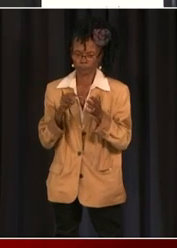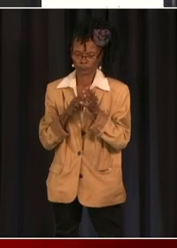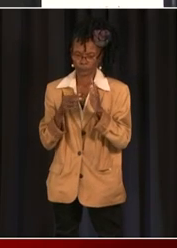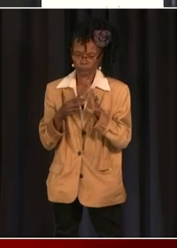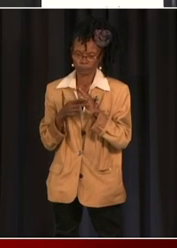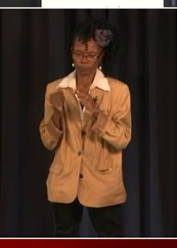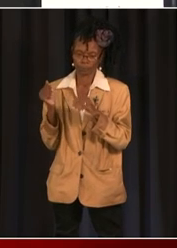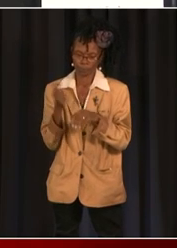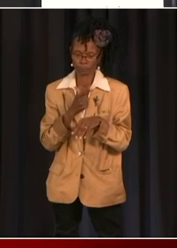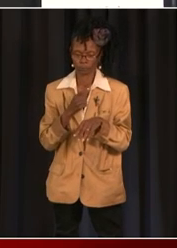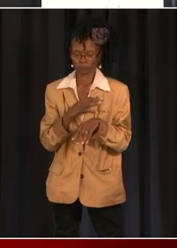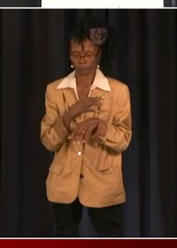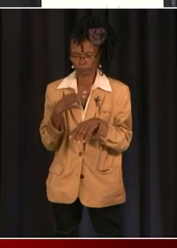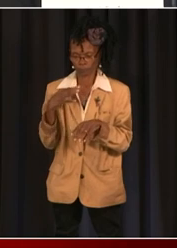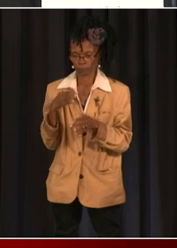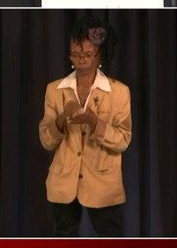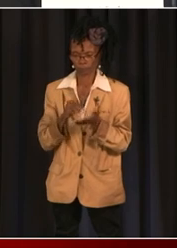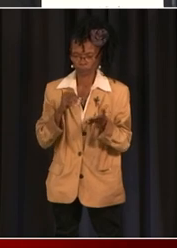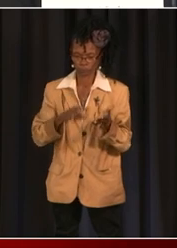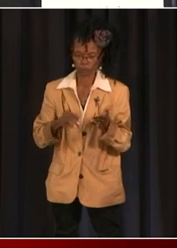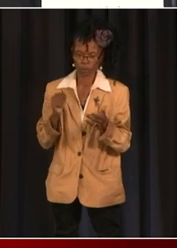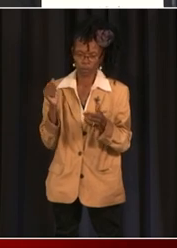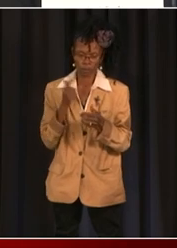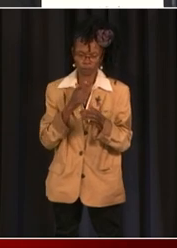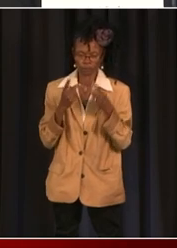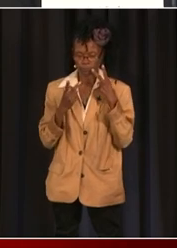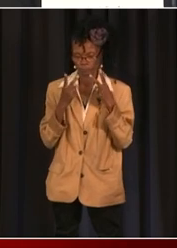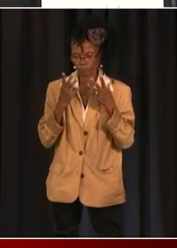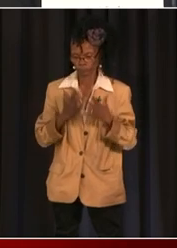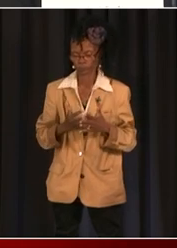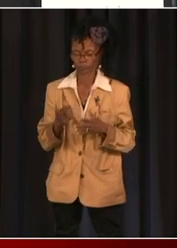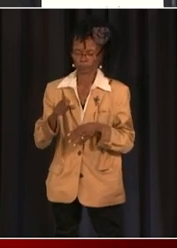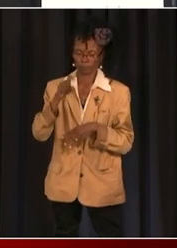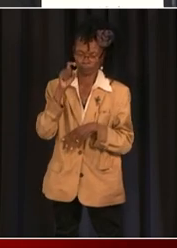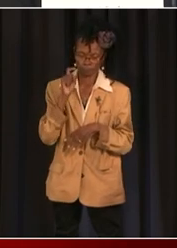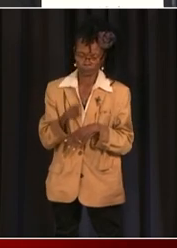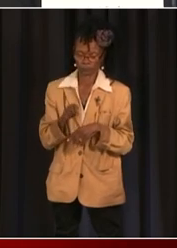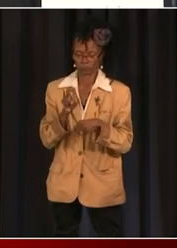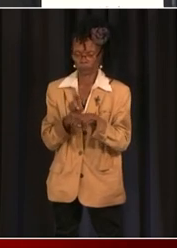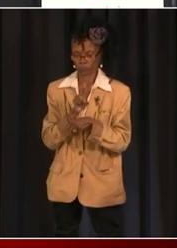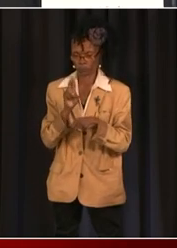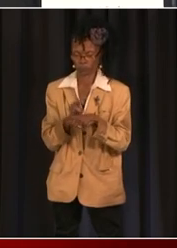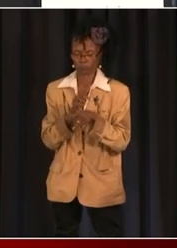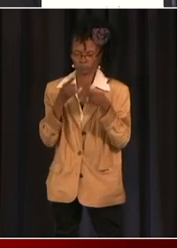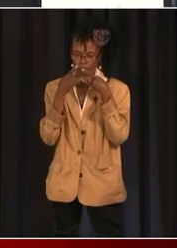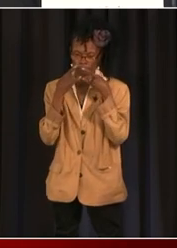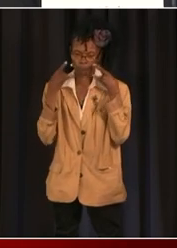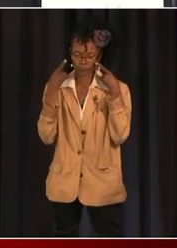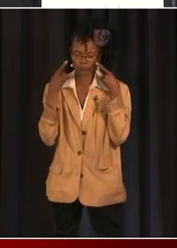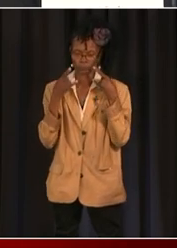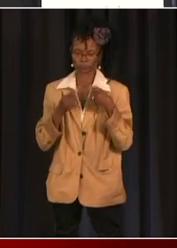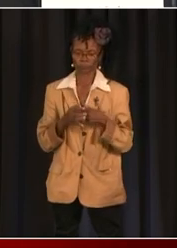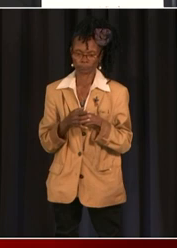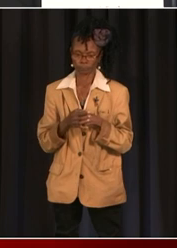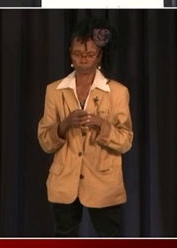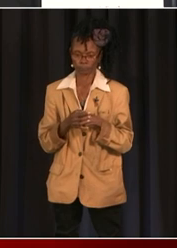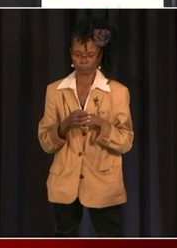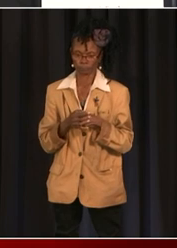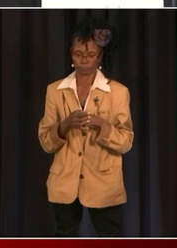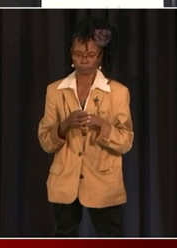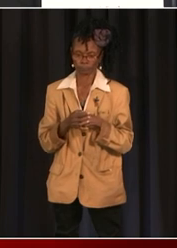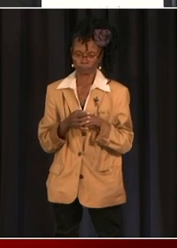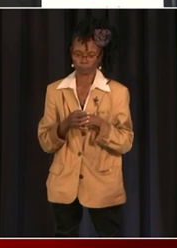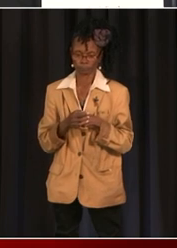staff members, students, and all visitors will be required to wear a face mask when they're on school grounds. This